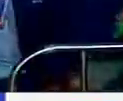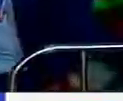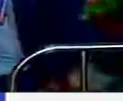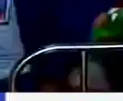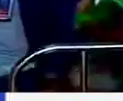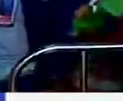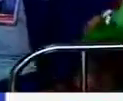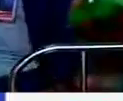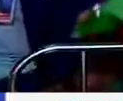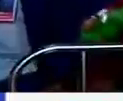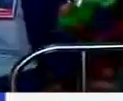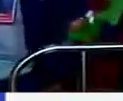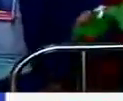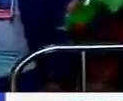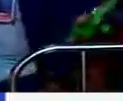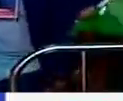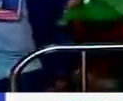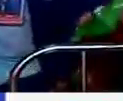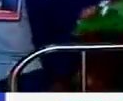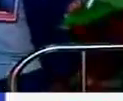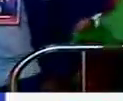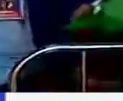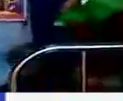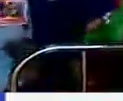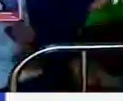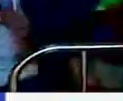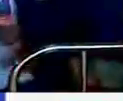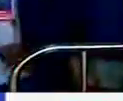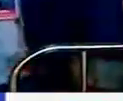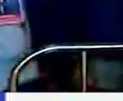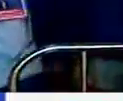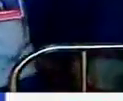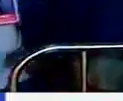here with my panel. We've got Kamodo Waiganjo, Daisy Amdani,